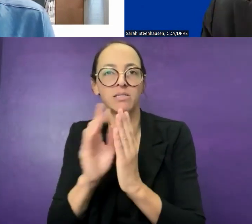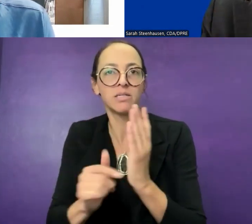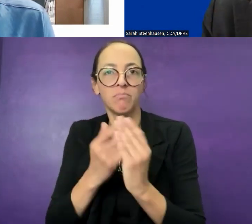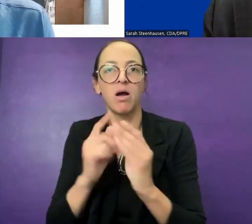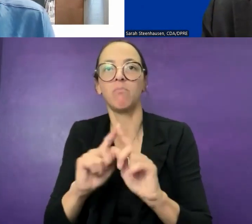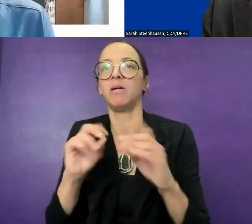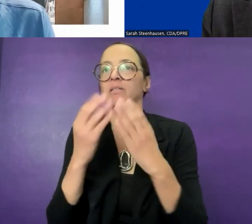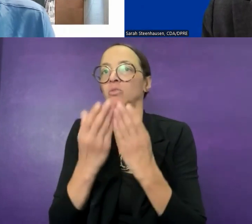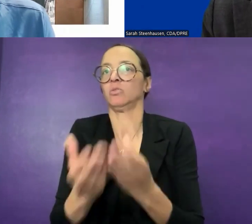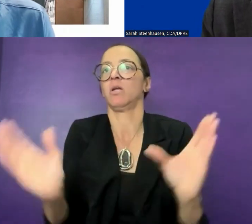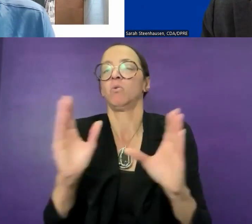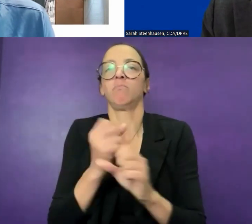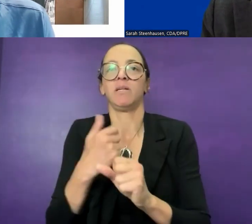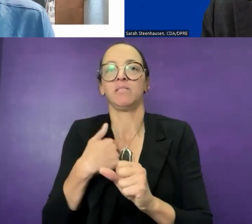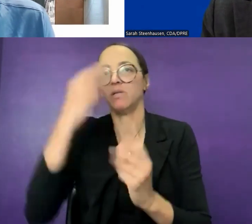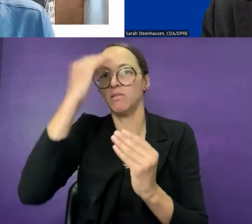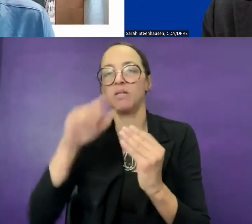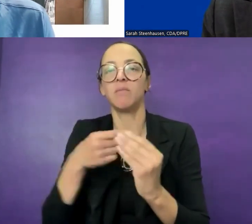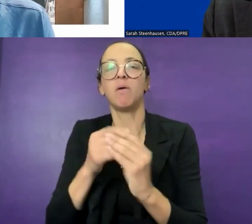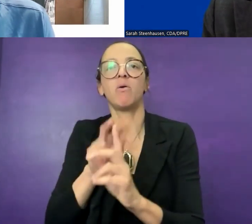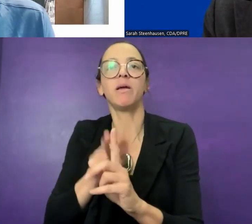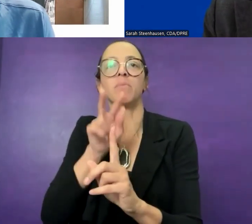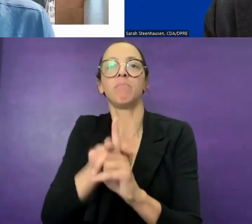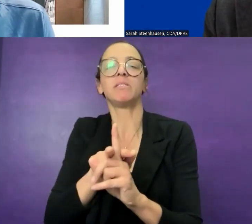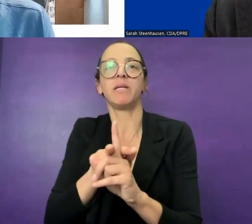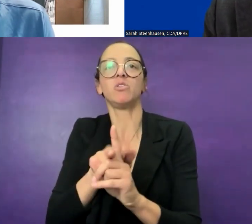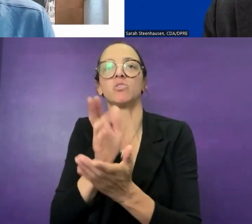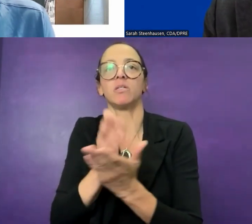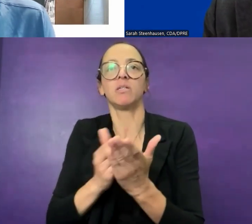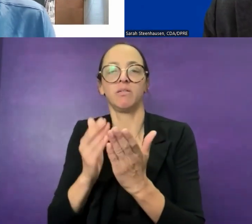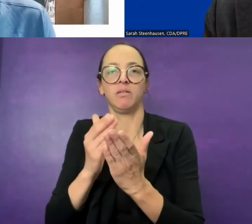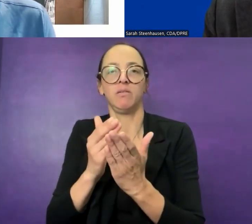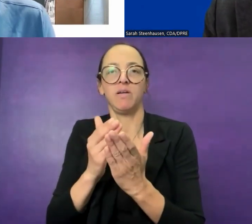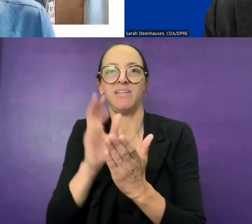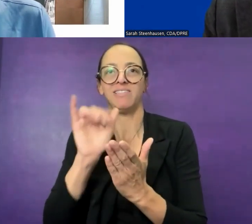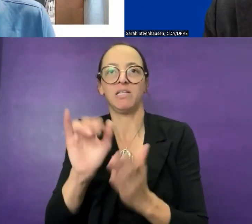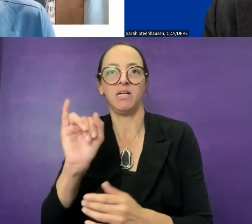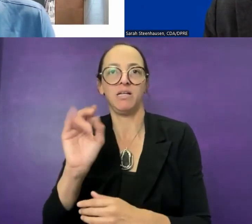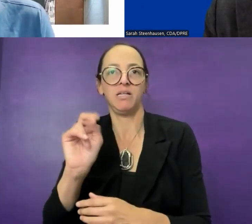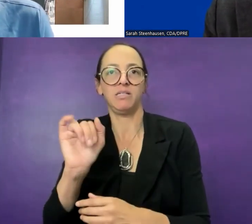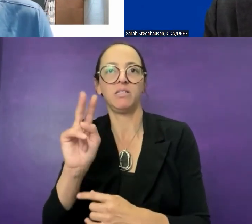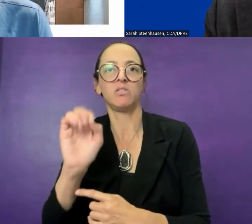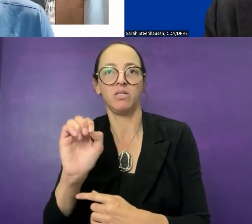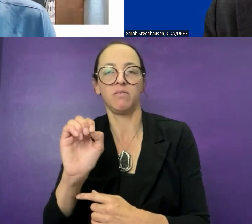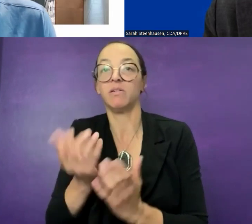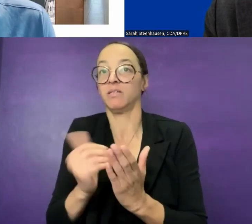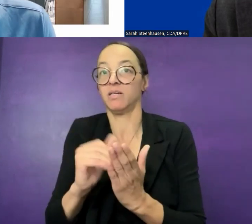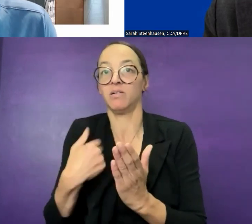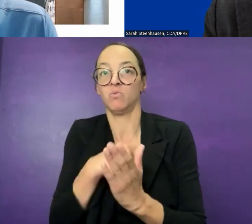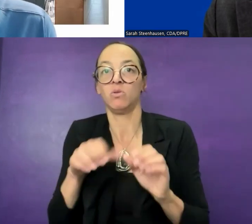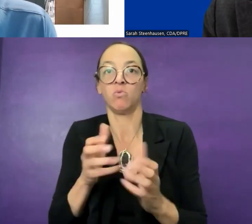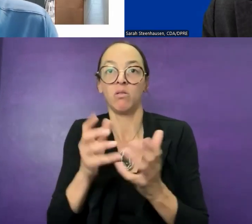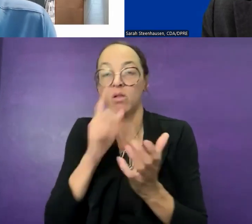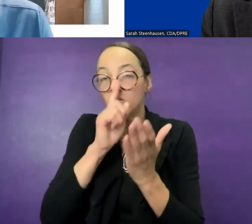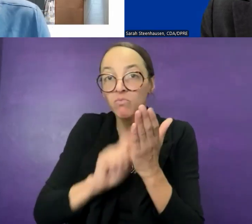think about the implementation phase of this initiative. Again, this is we're doing a lot of research and development